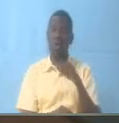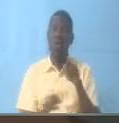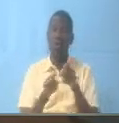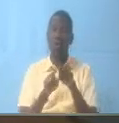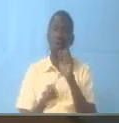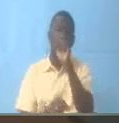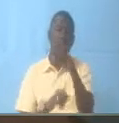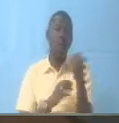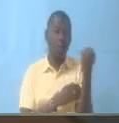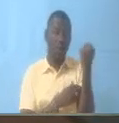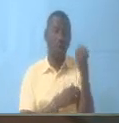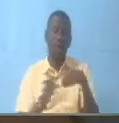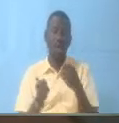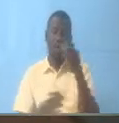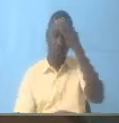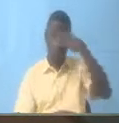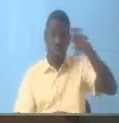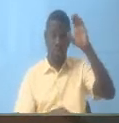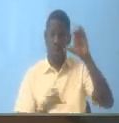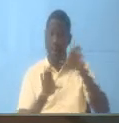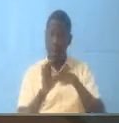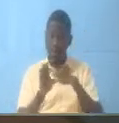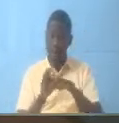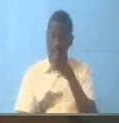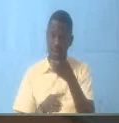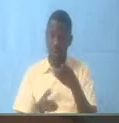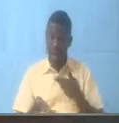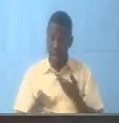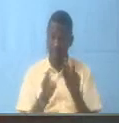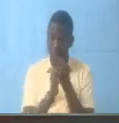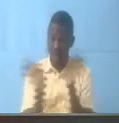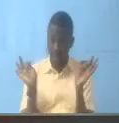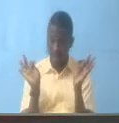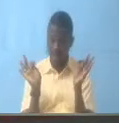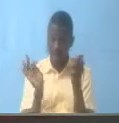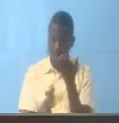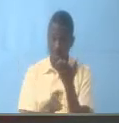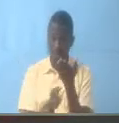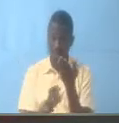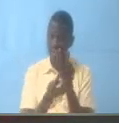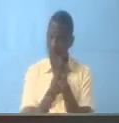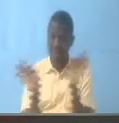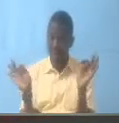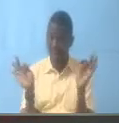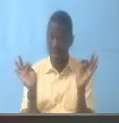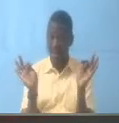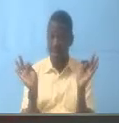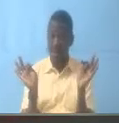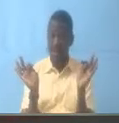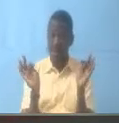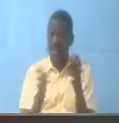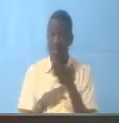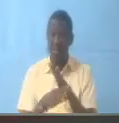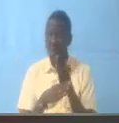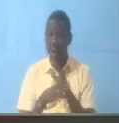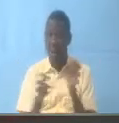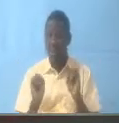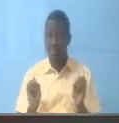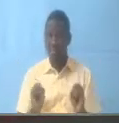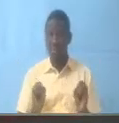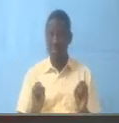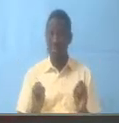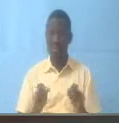the commission? ndax nag bàyyee woon nañ la seen bopp pour ngeen doxal seen liggéey comme que tànn nañ leen def leen